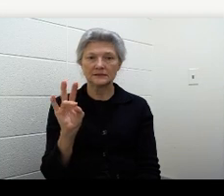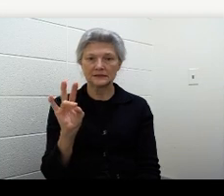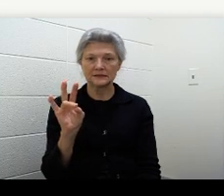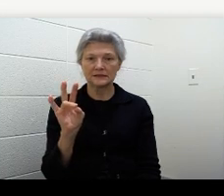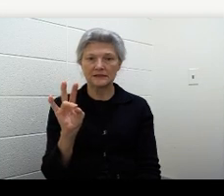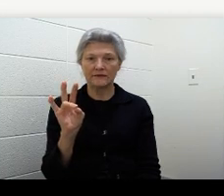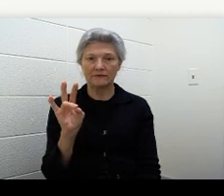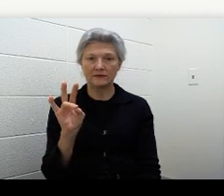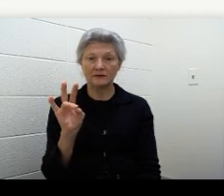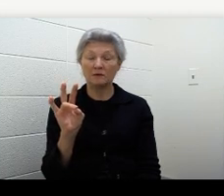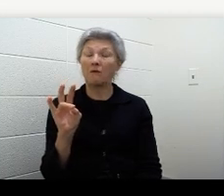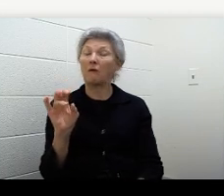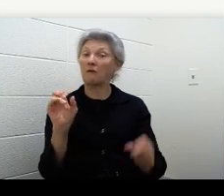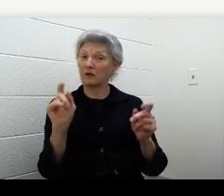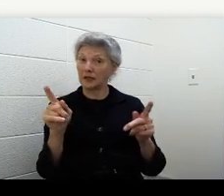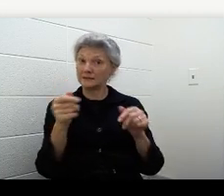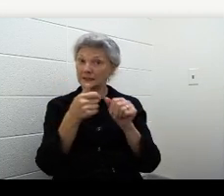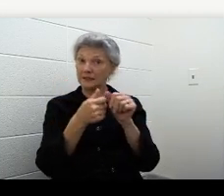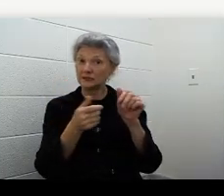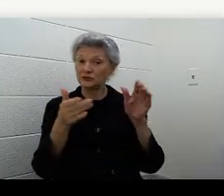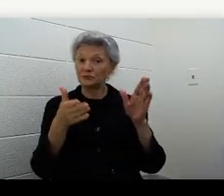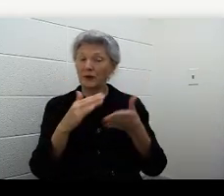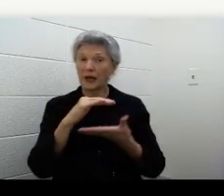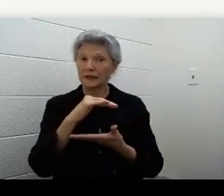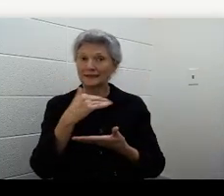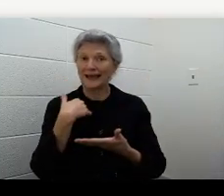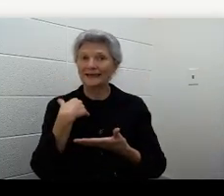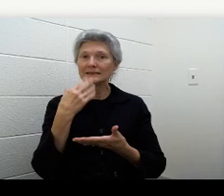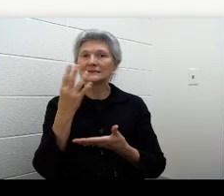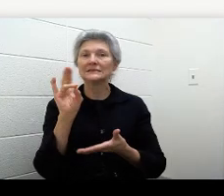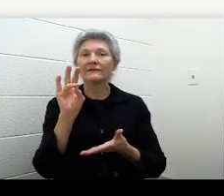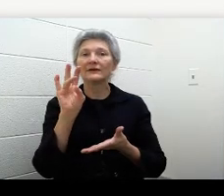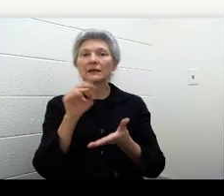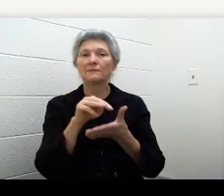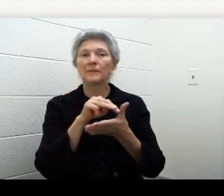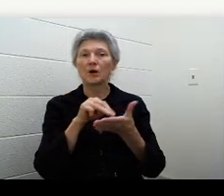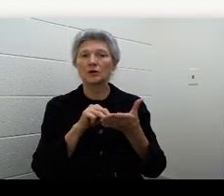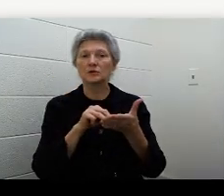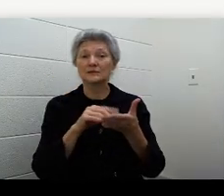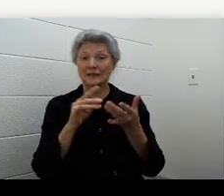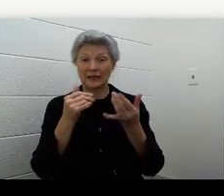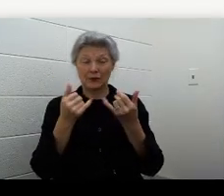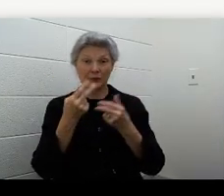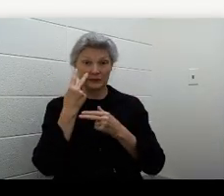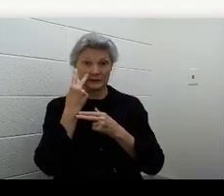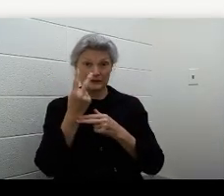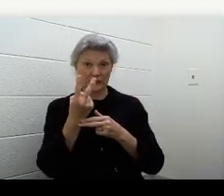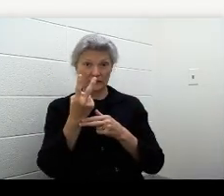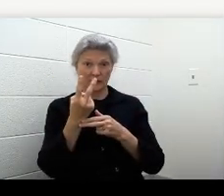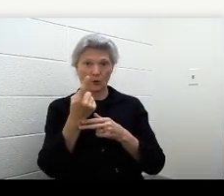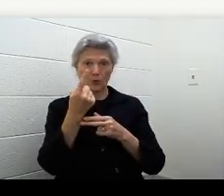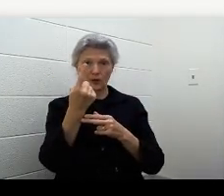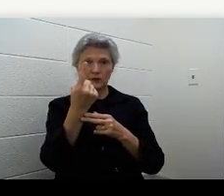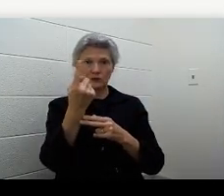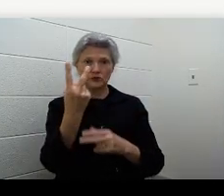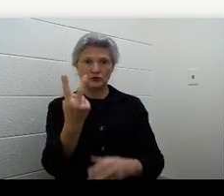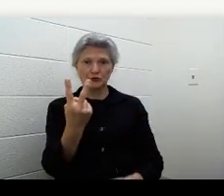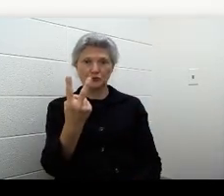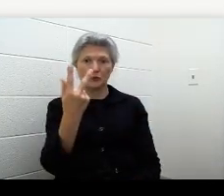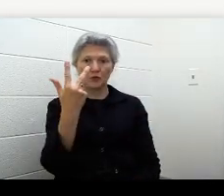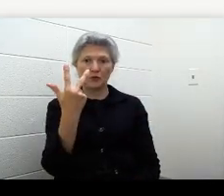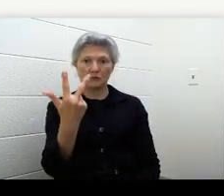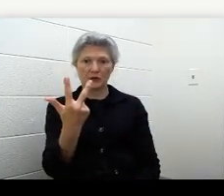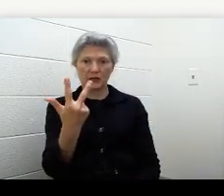7. All right, so each box has 7 markers. And now we can see that there's 1,